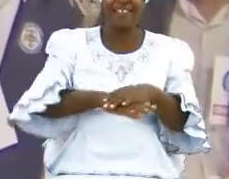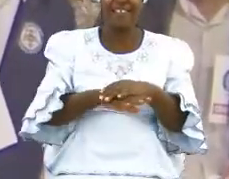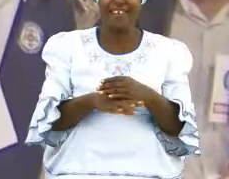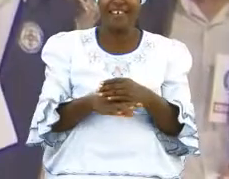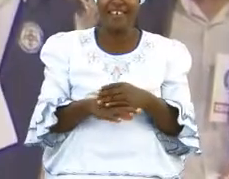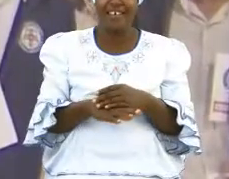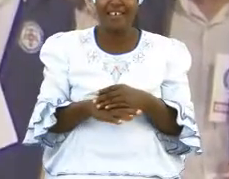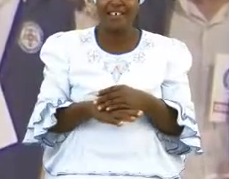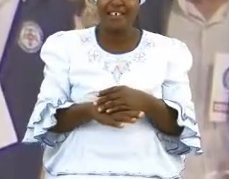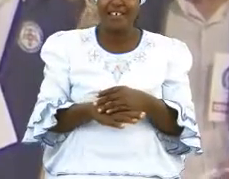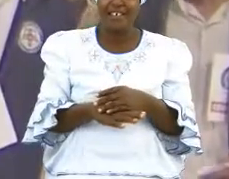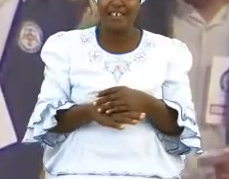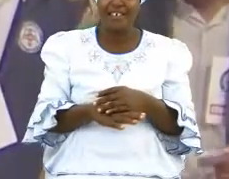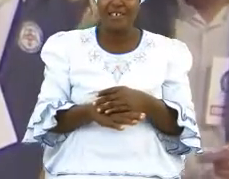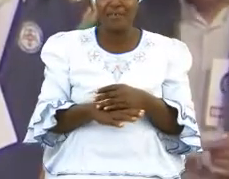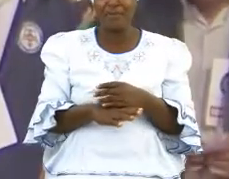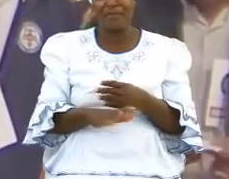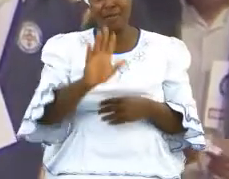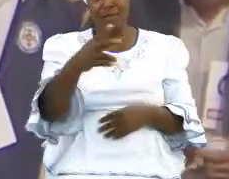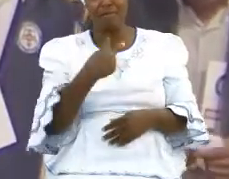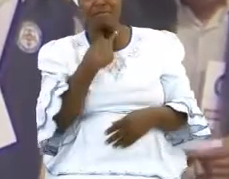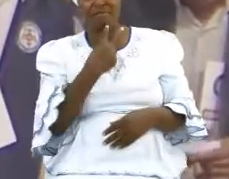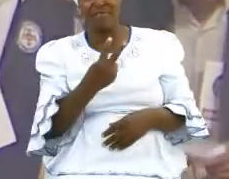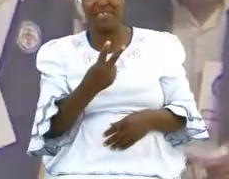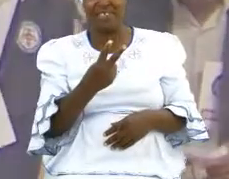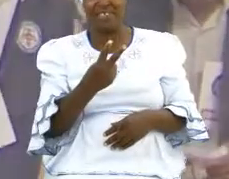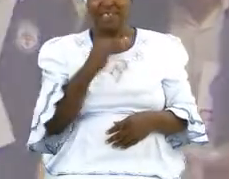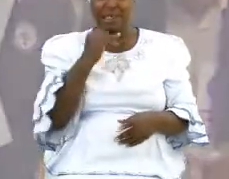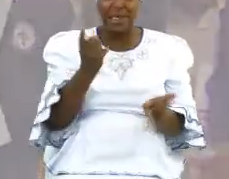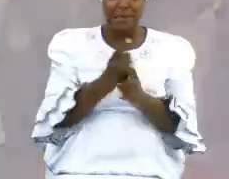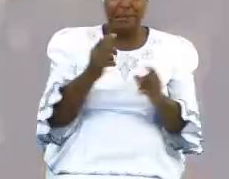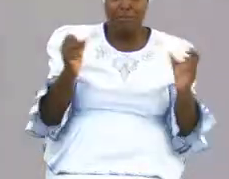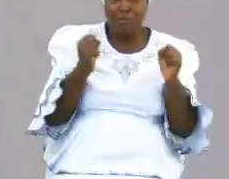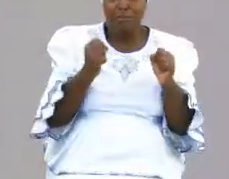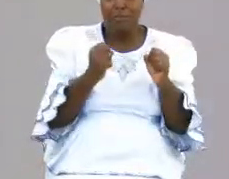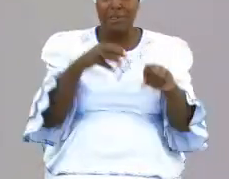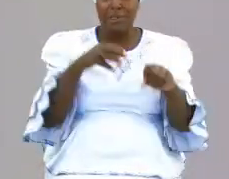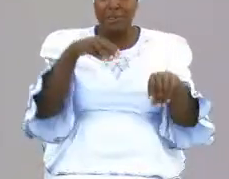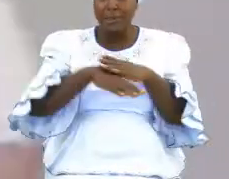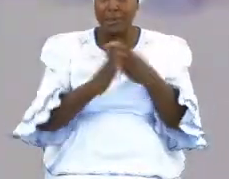Your voice is like Hamatana taking your voice away.